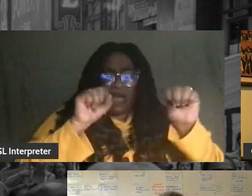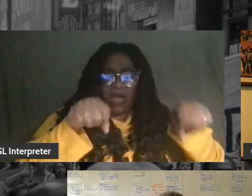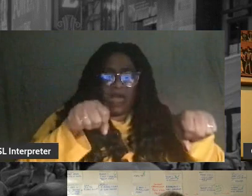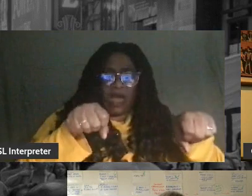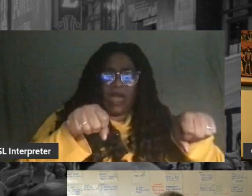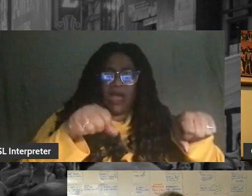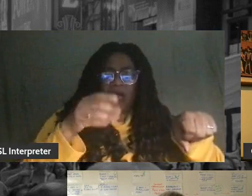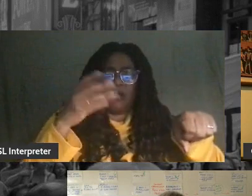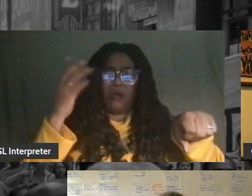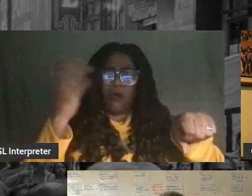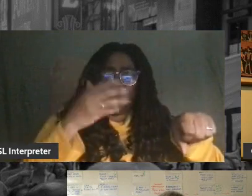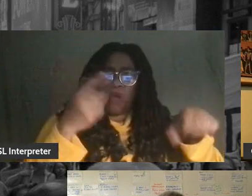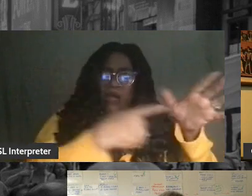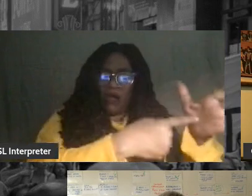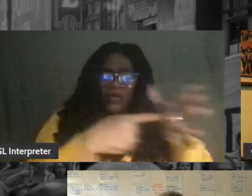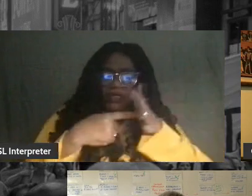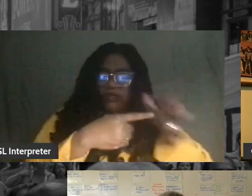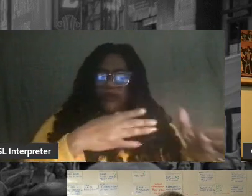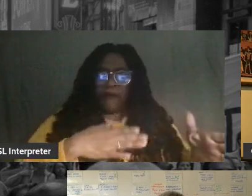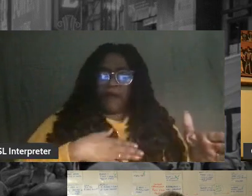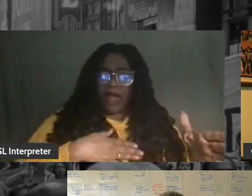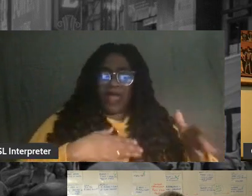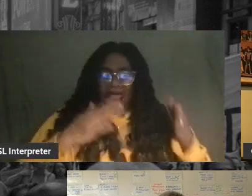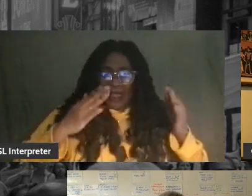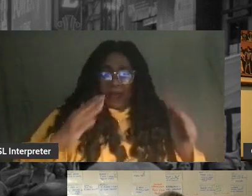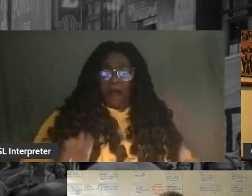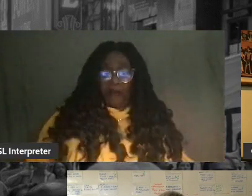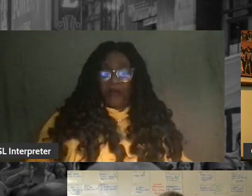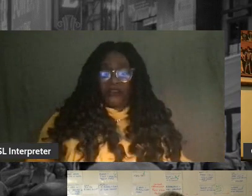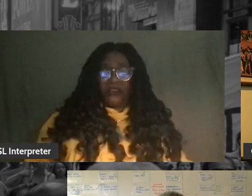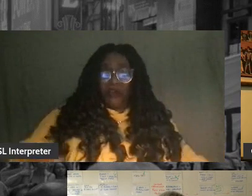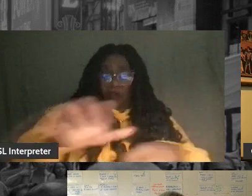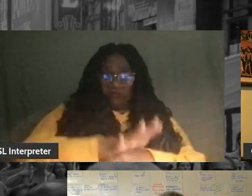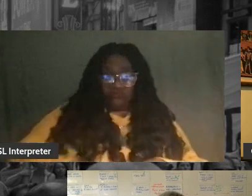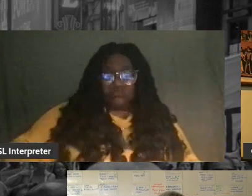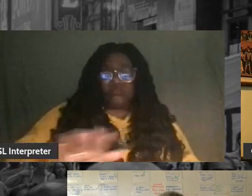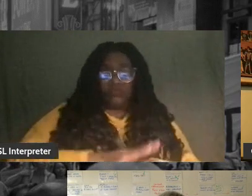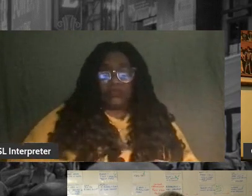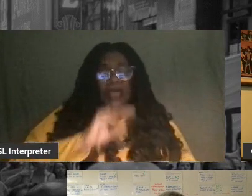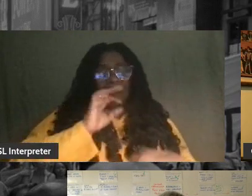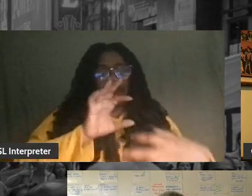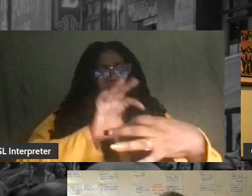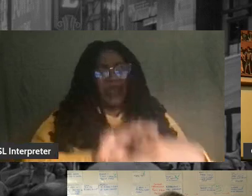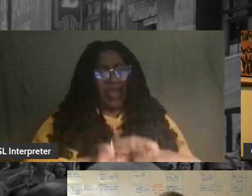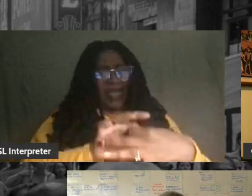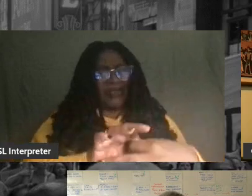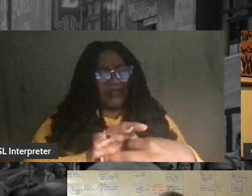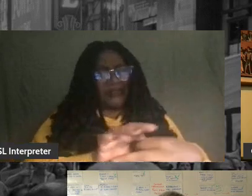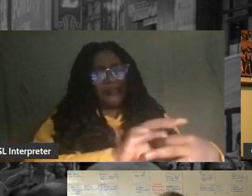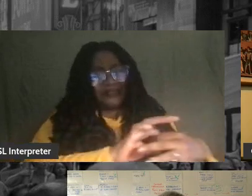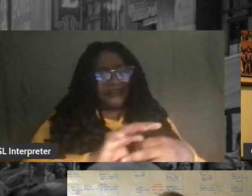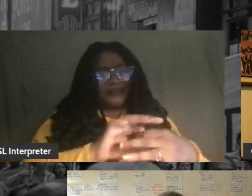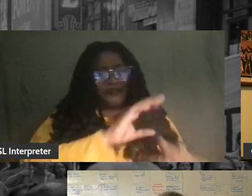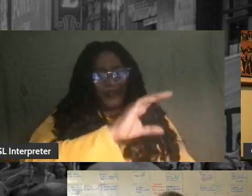reflected my personal surroundings. And it was a story that I can relate to the characters, the